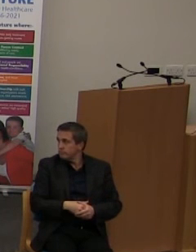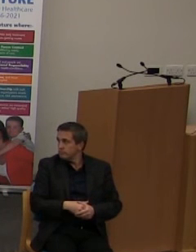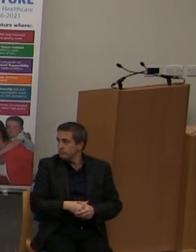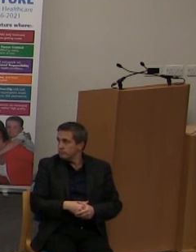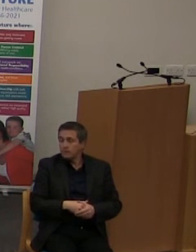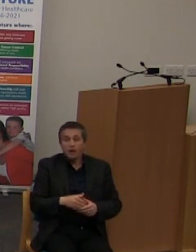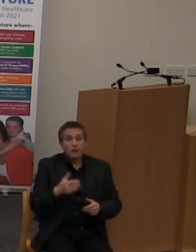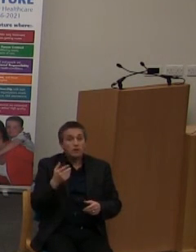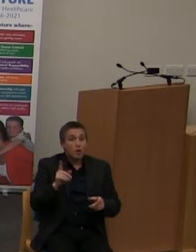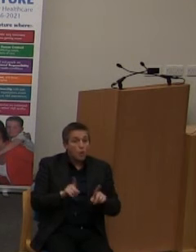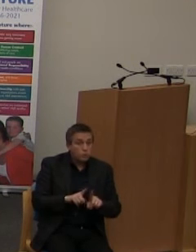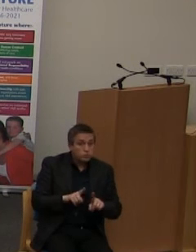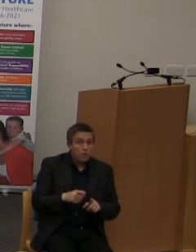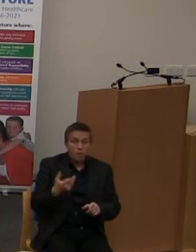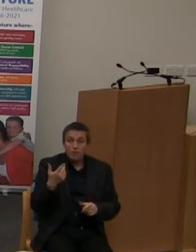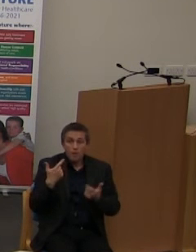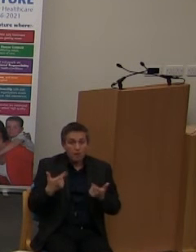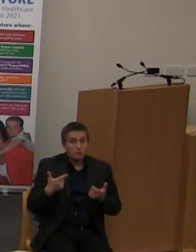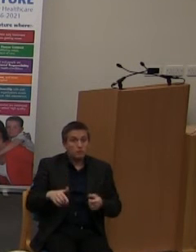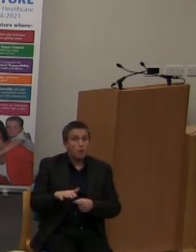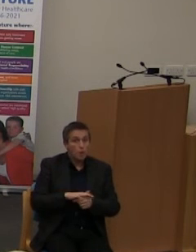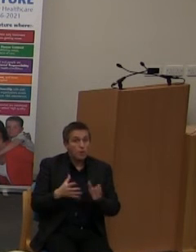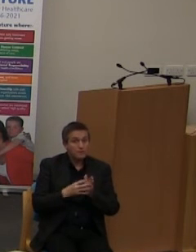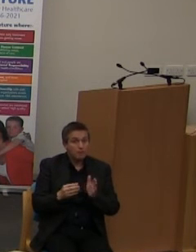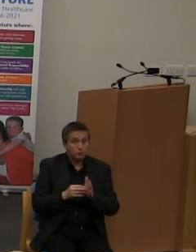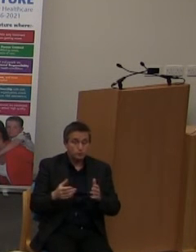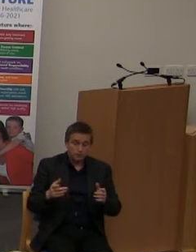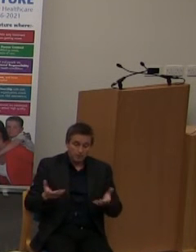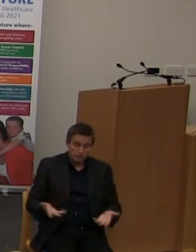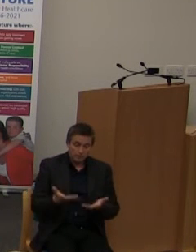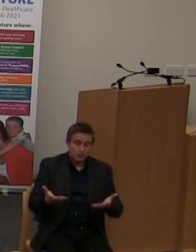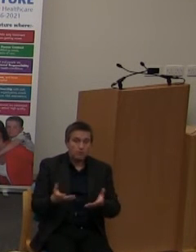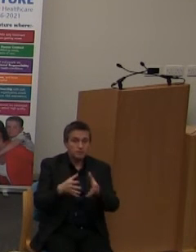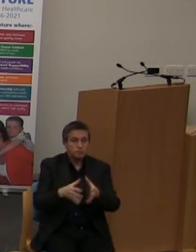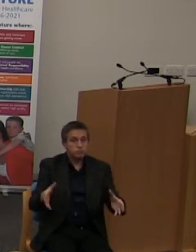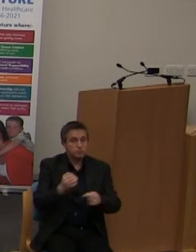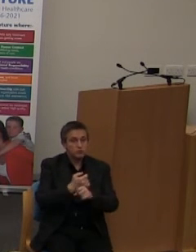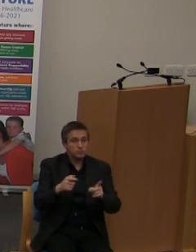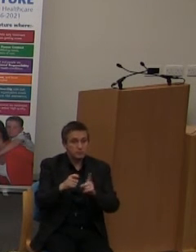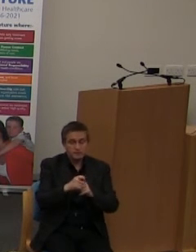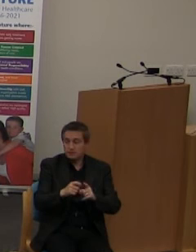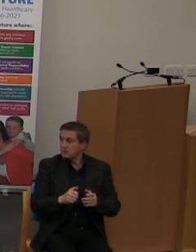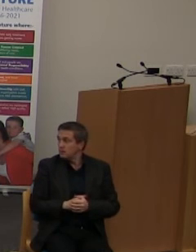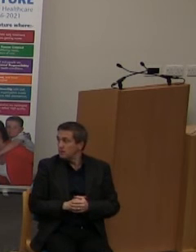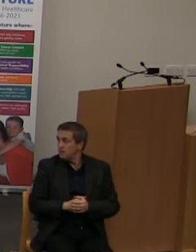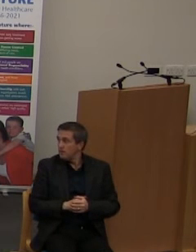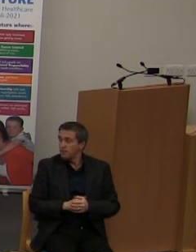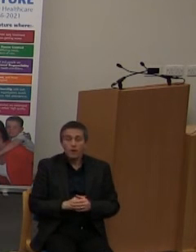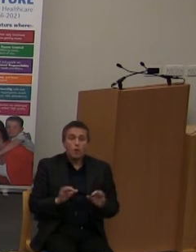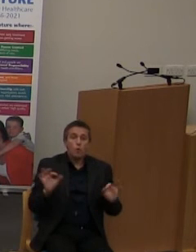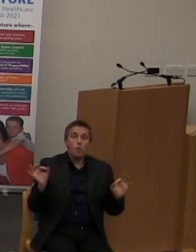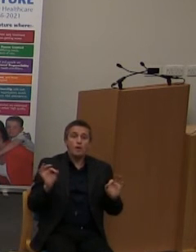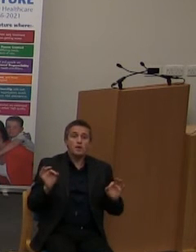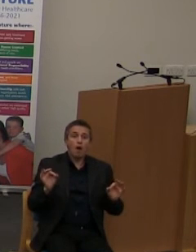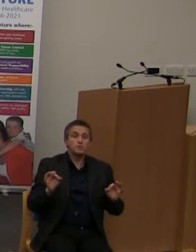really innovative local examples as well. But the other thing is that nobody's standing still, and